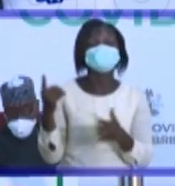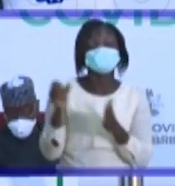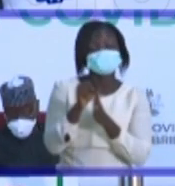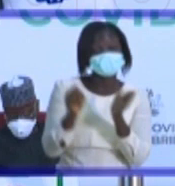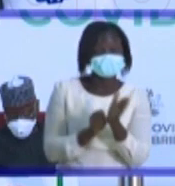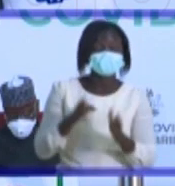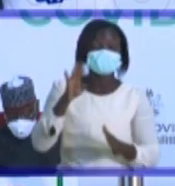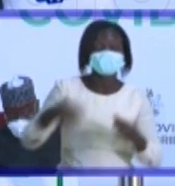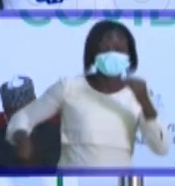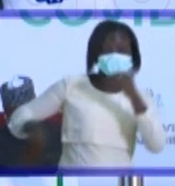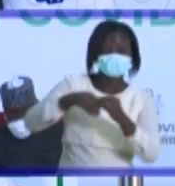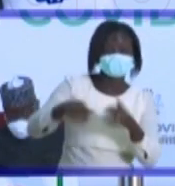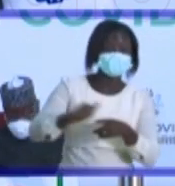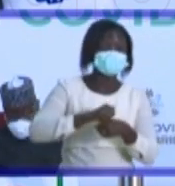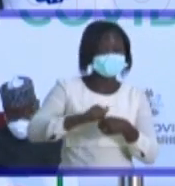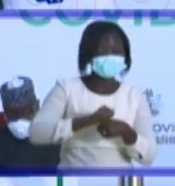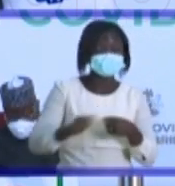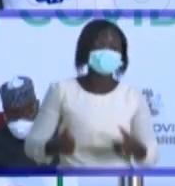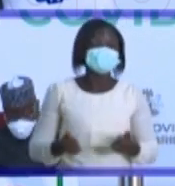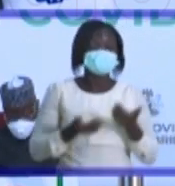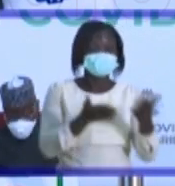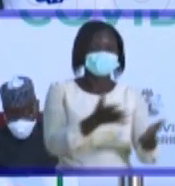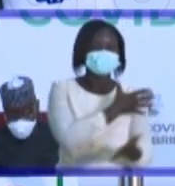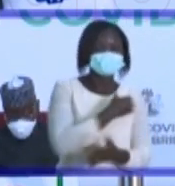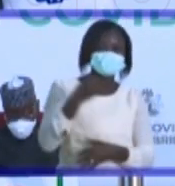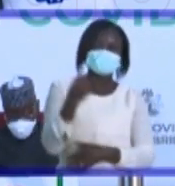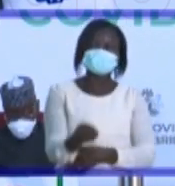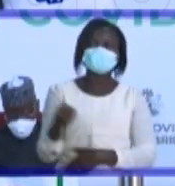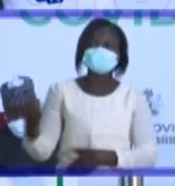additional training, supplies, and equipment.